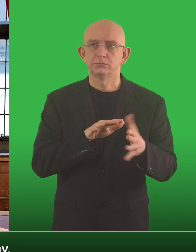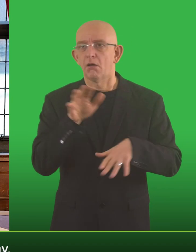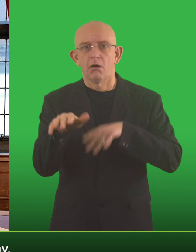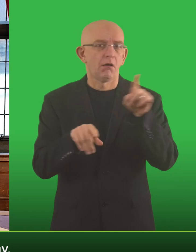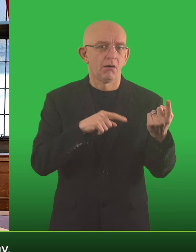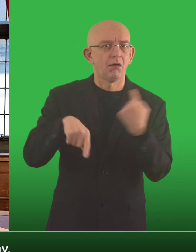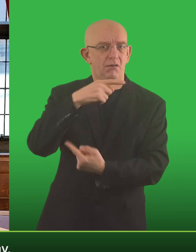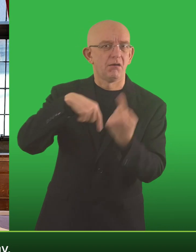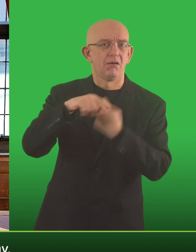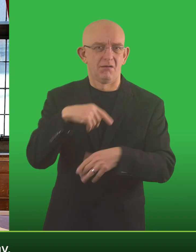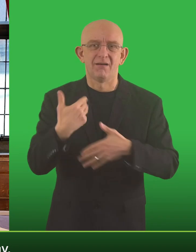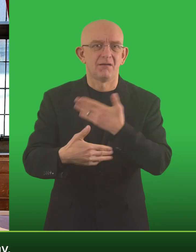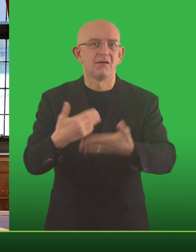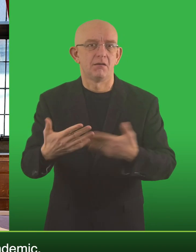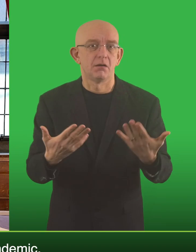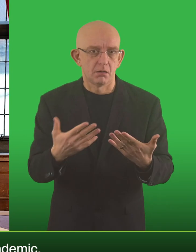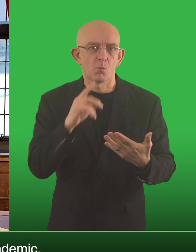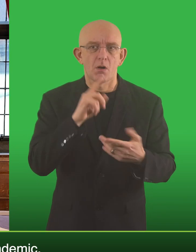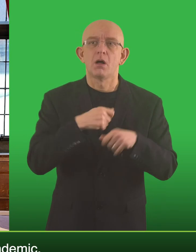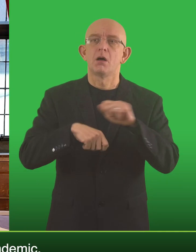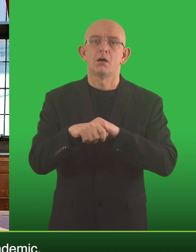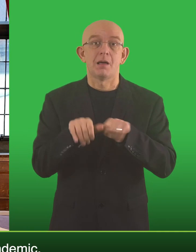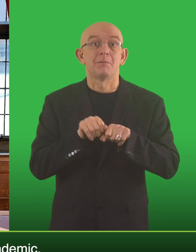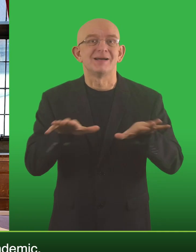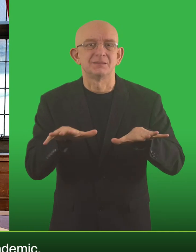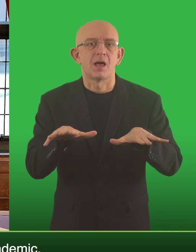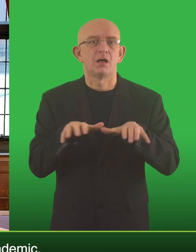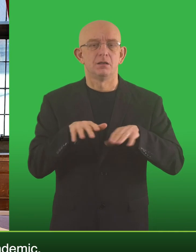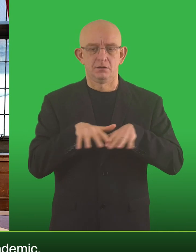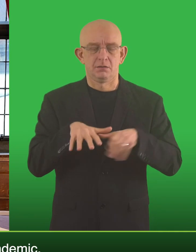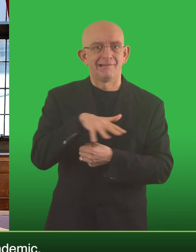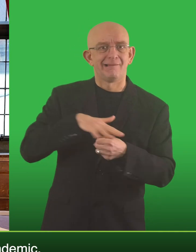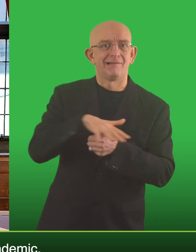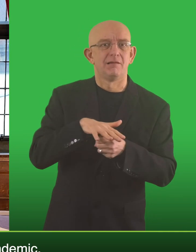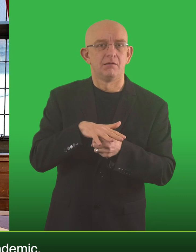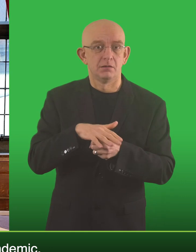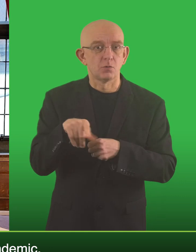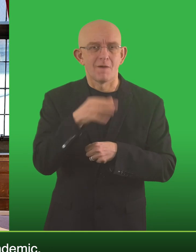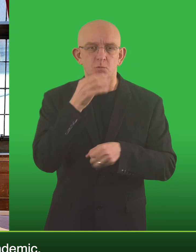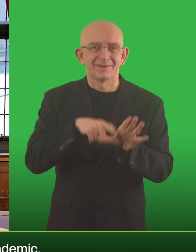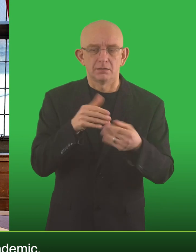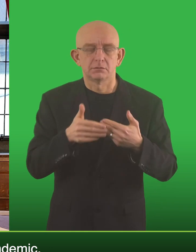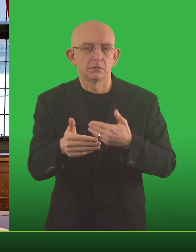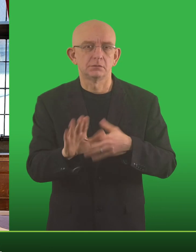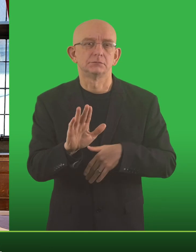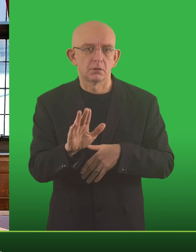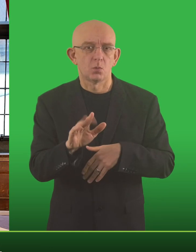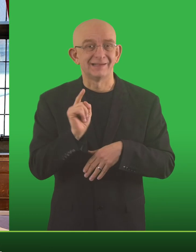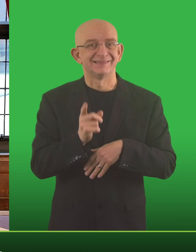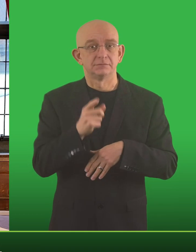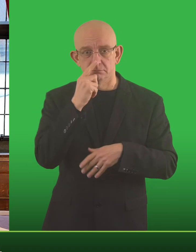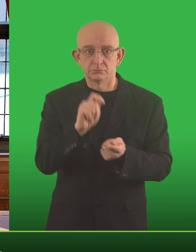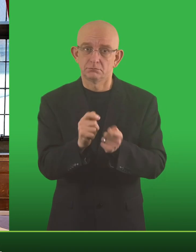world forever. And eventually it will become endemic. It's probably going to take a few years to become endemic, and the